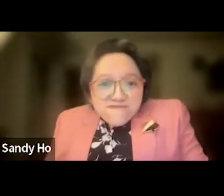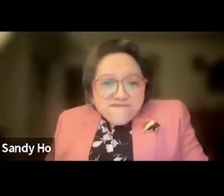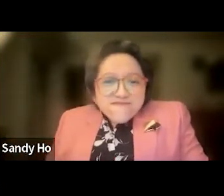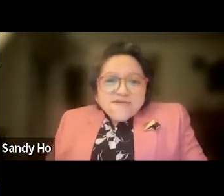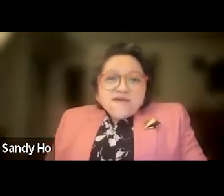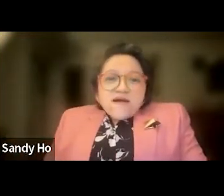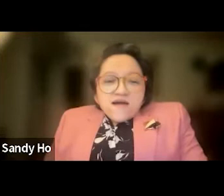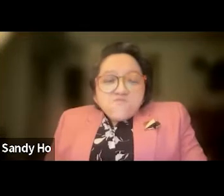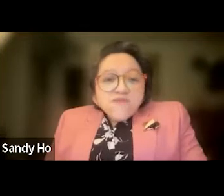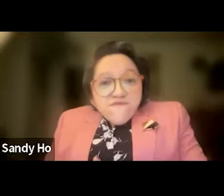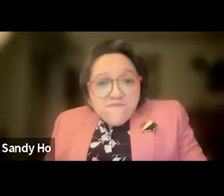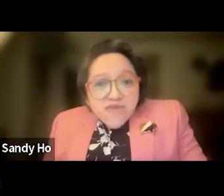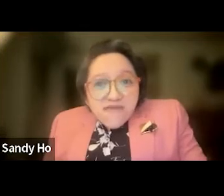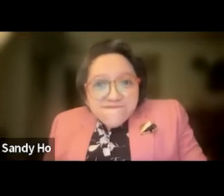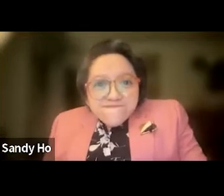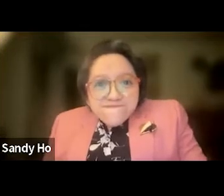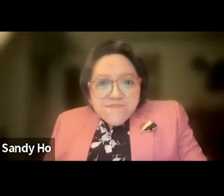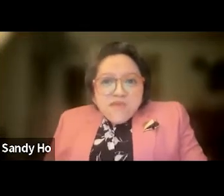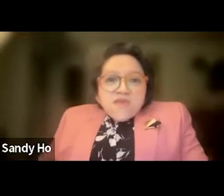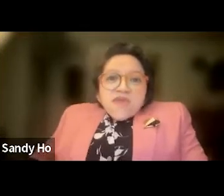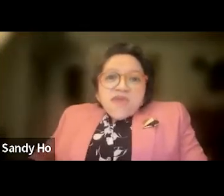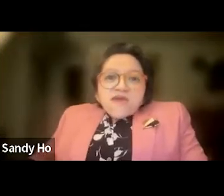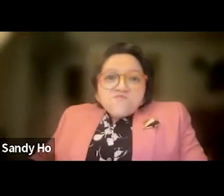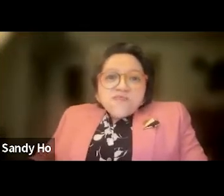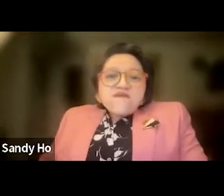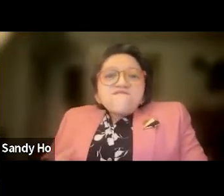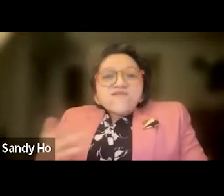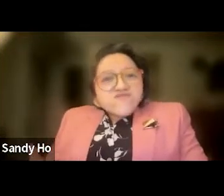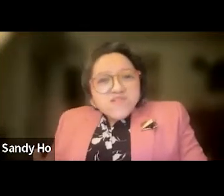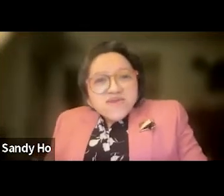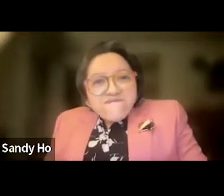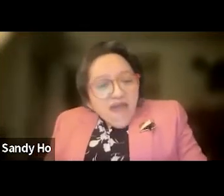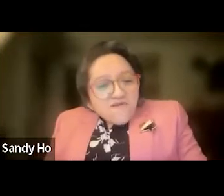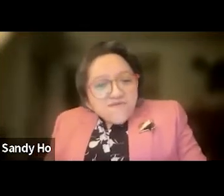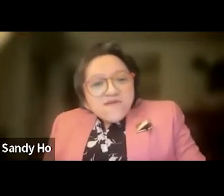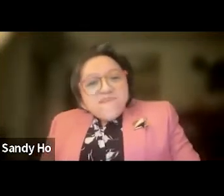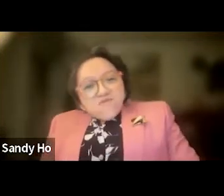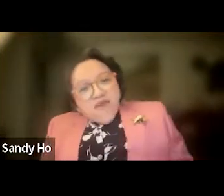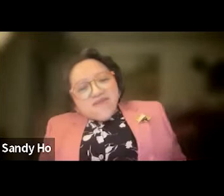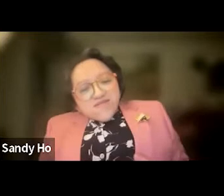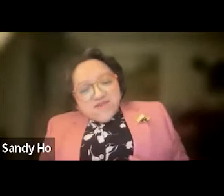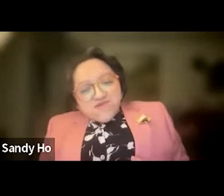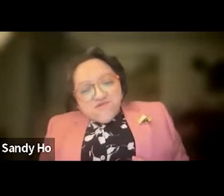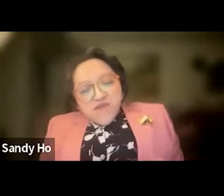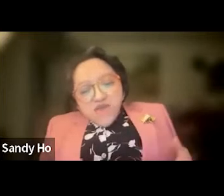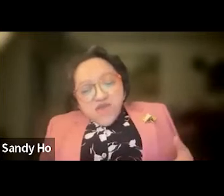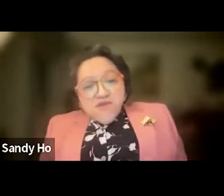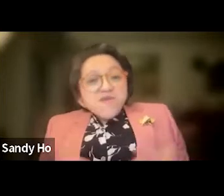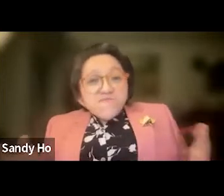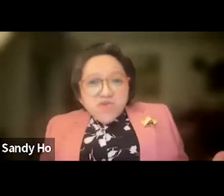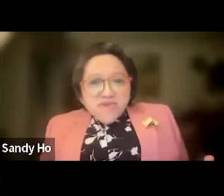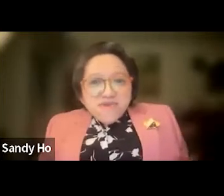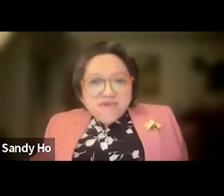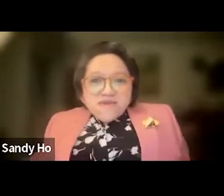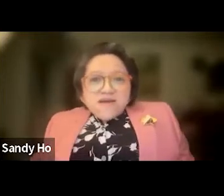blanket stunt would never happen again. And when I eventually found my way into